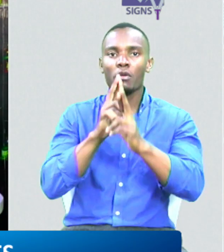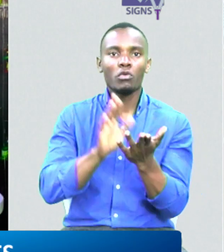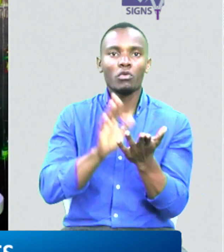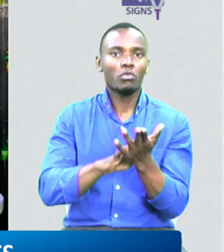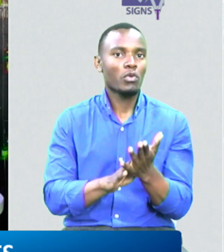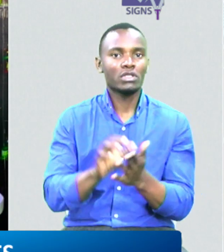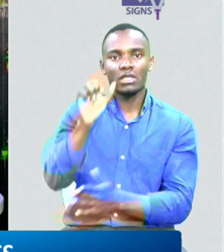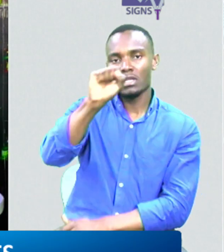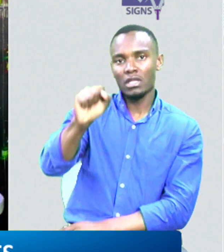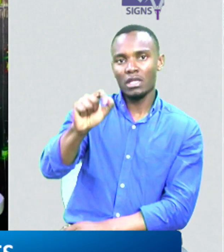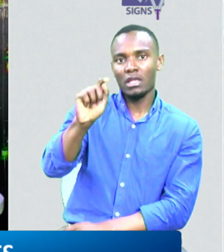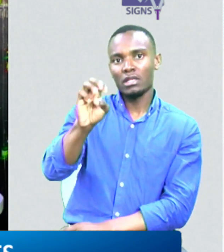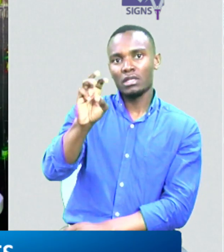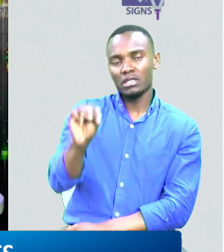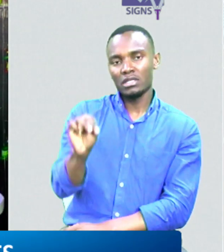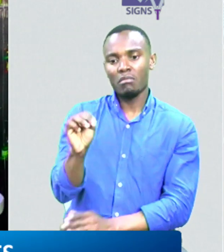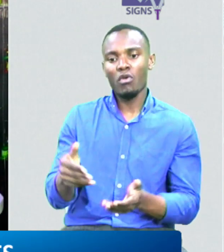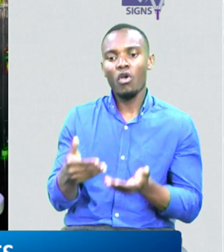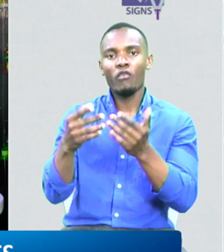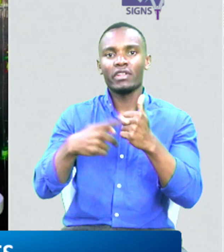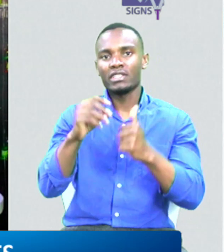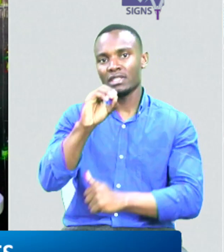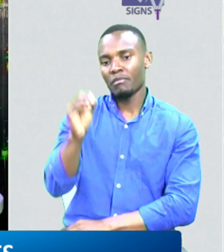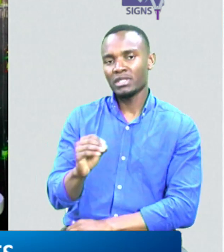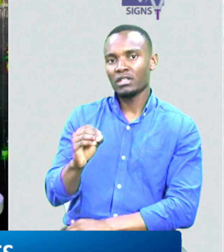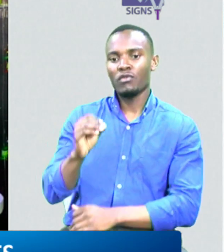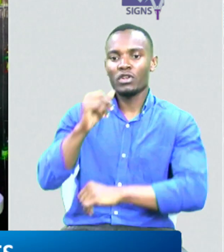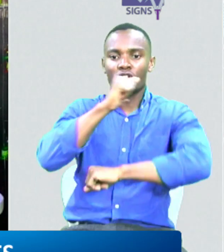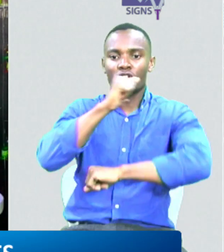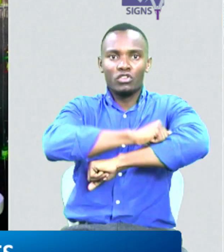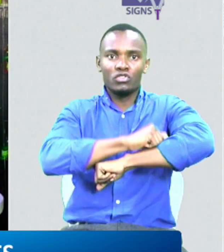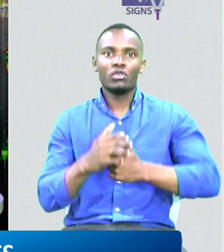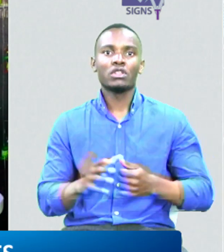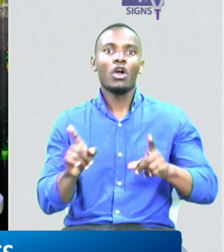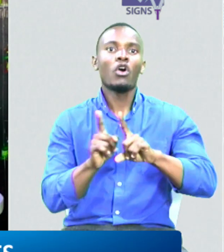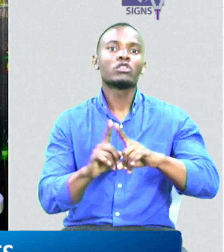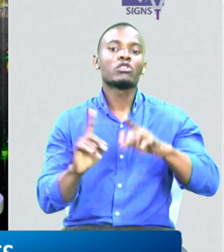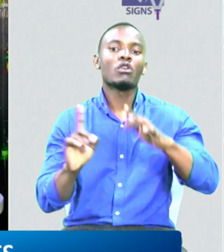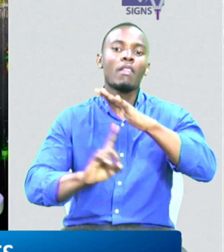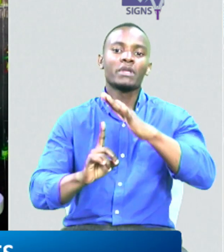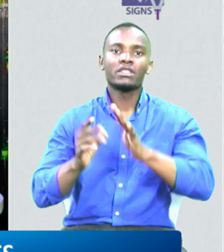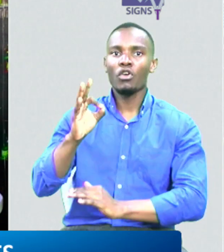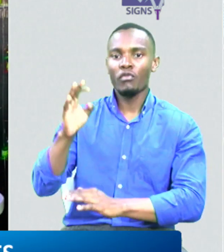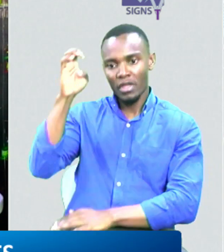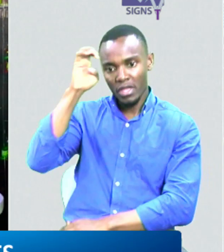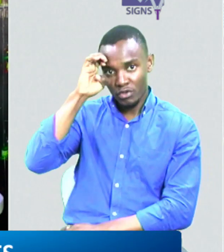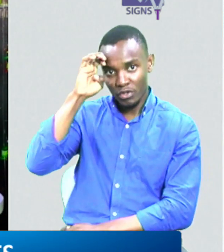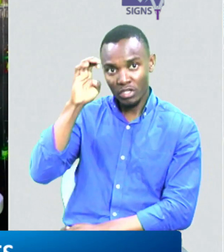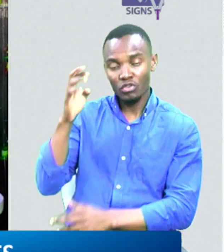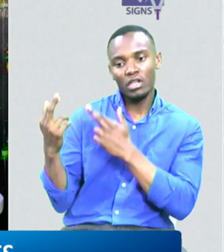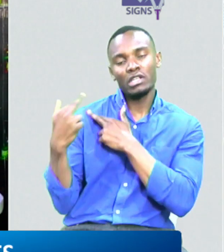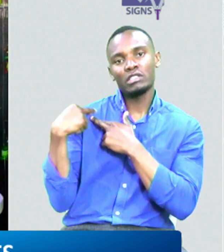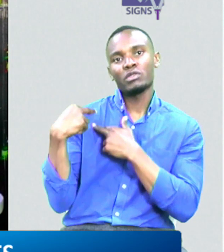examined on a total of 7 subjects, mathematics and one of either Kiswahili or English being compulsory. Now, the